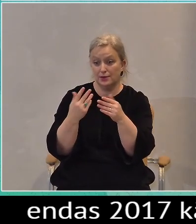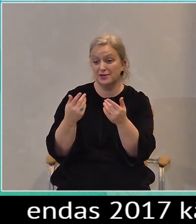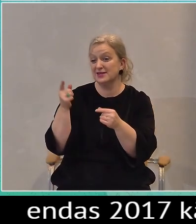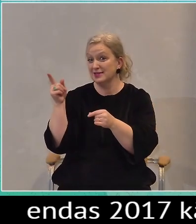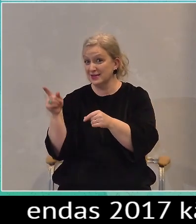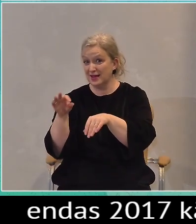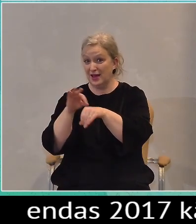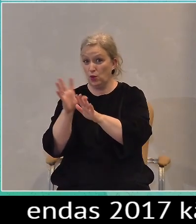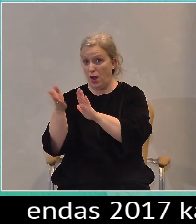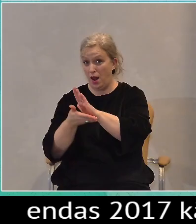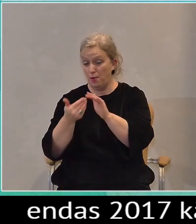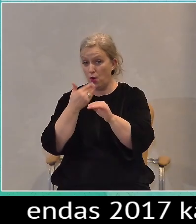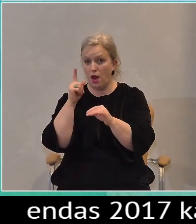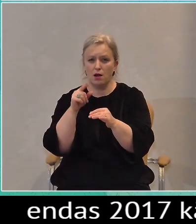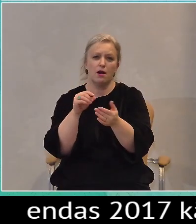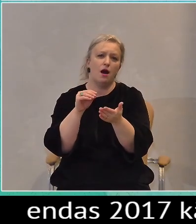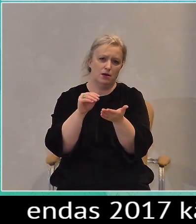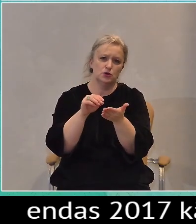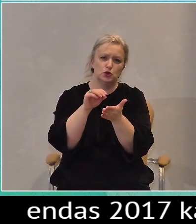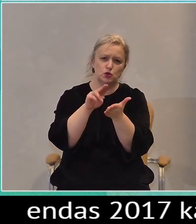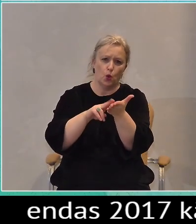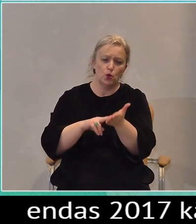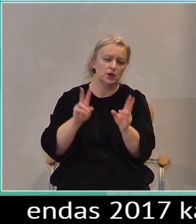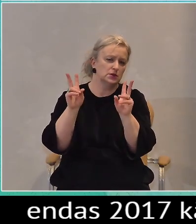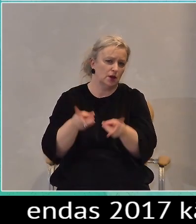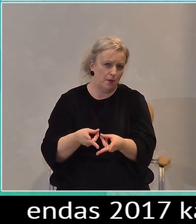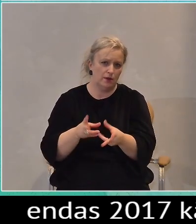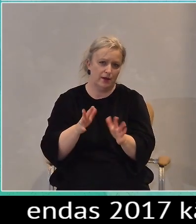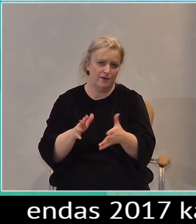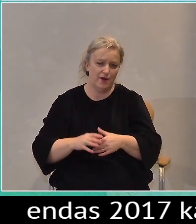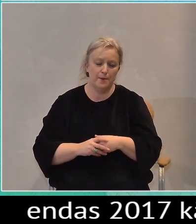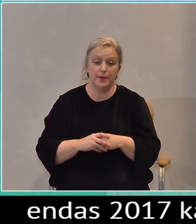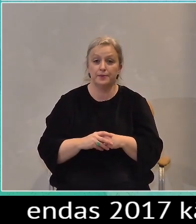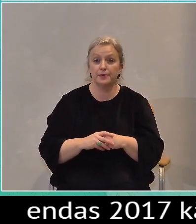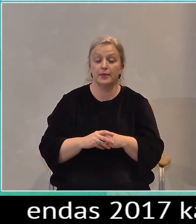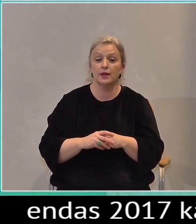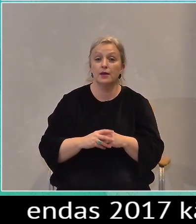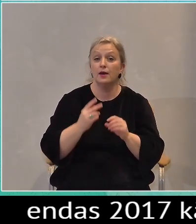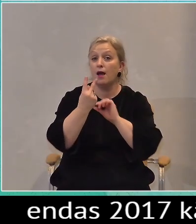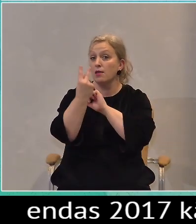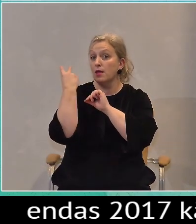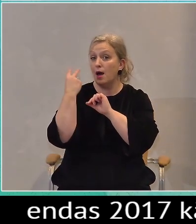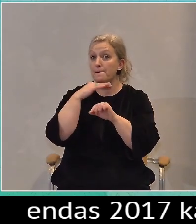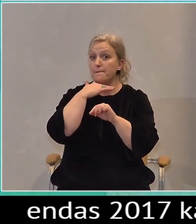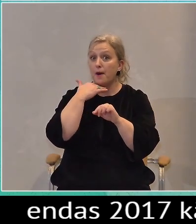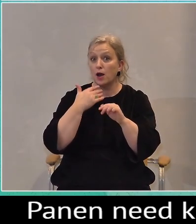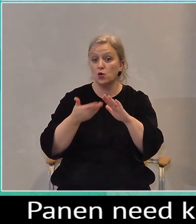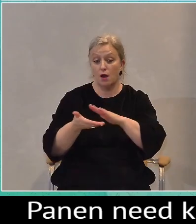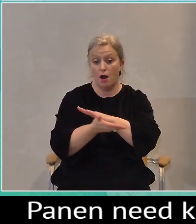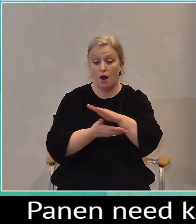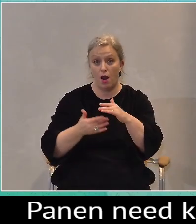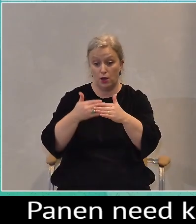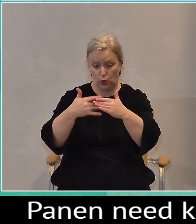the hypermobile disorder, which is officially not part of the syndrome, but has similar